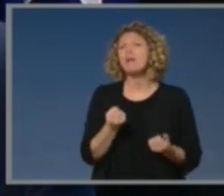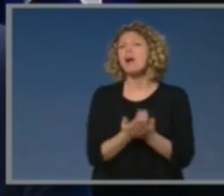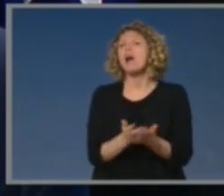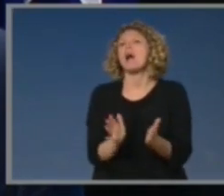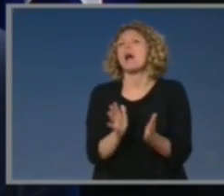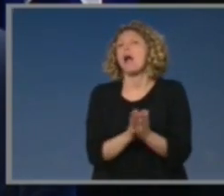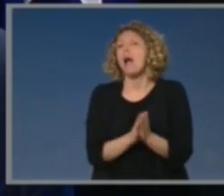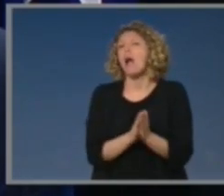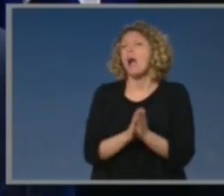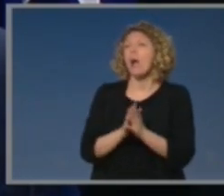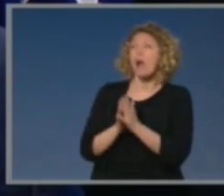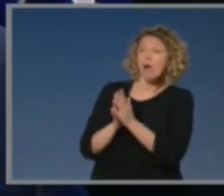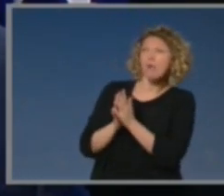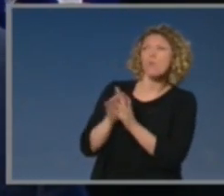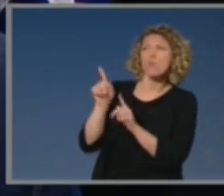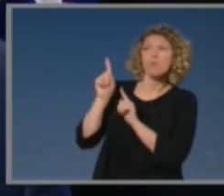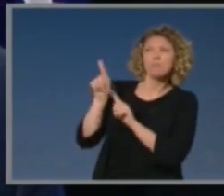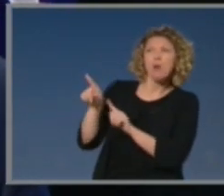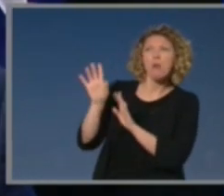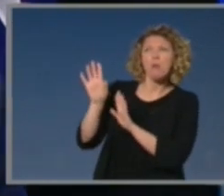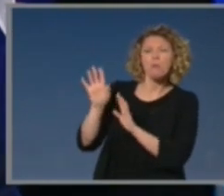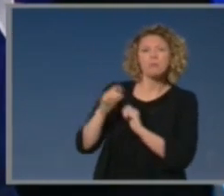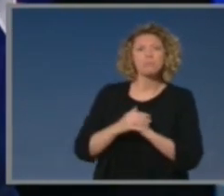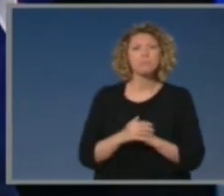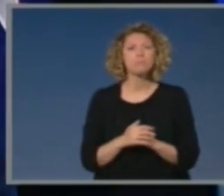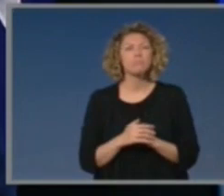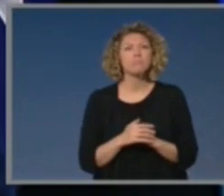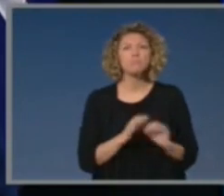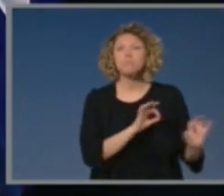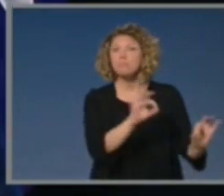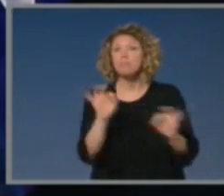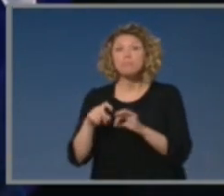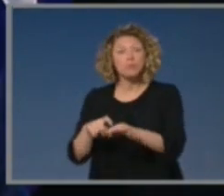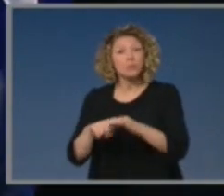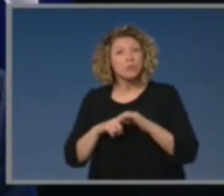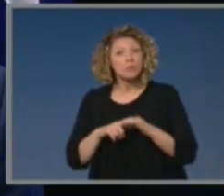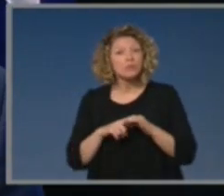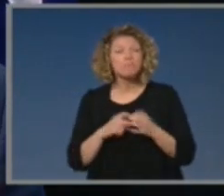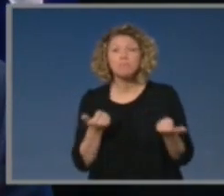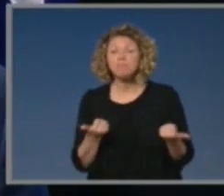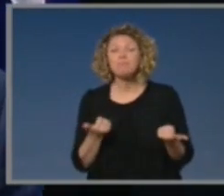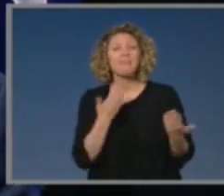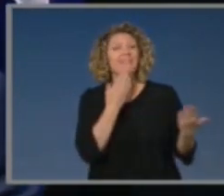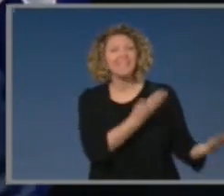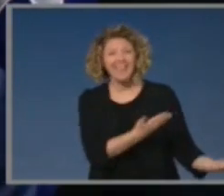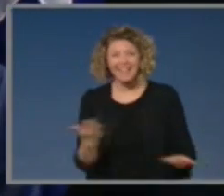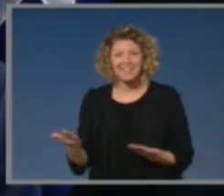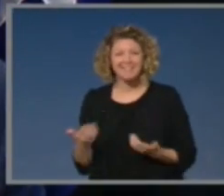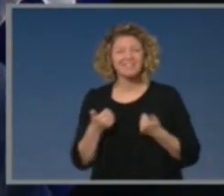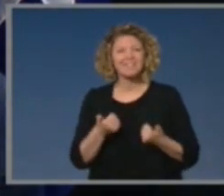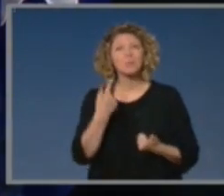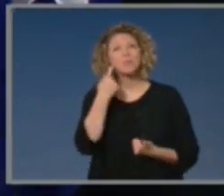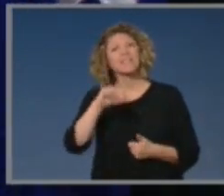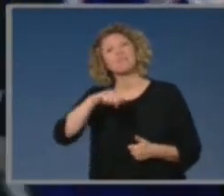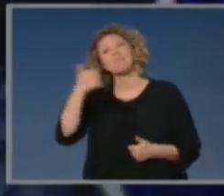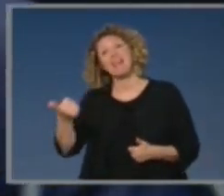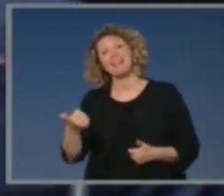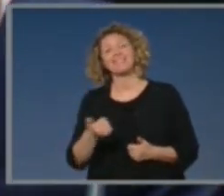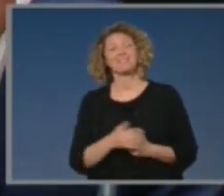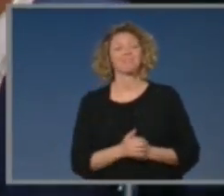them, on those types of issues. If there are no other burning questions, thank you all very much. I'll see you next time. Thank you.